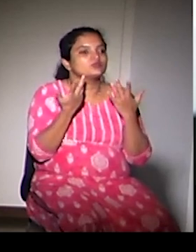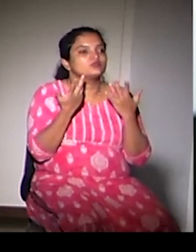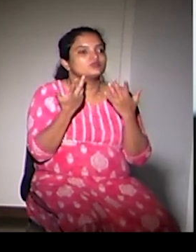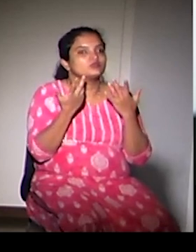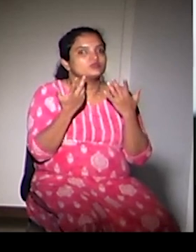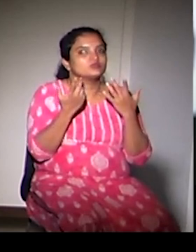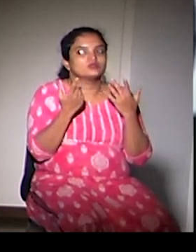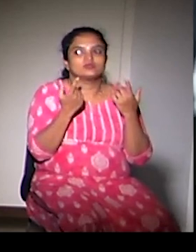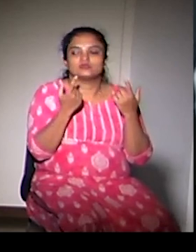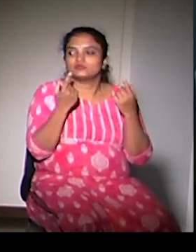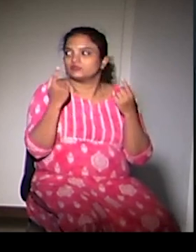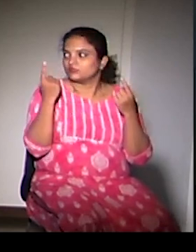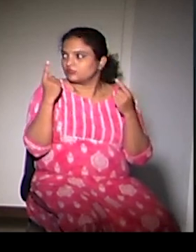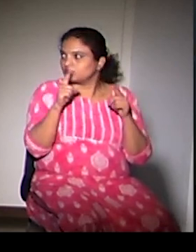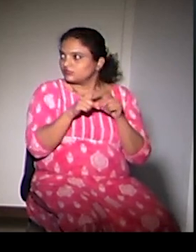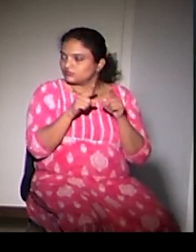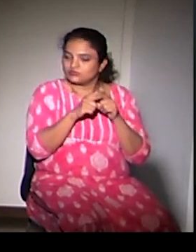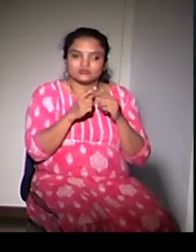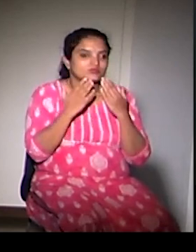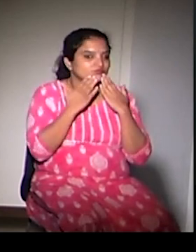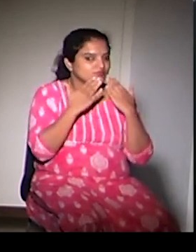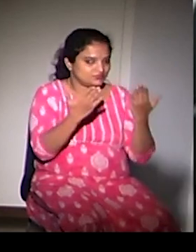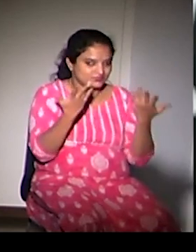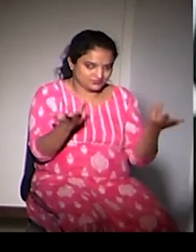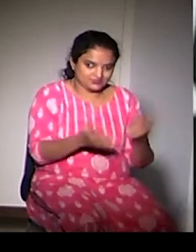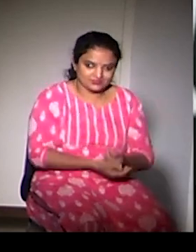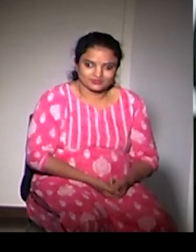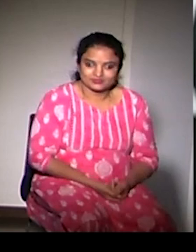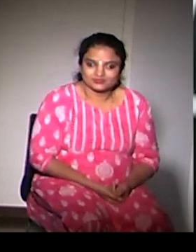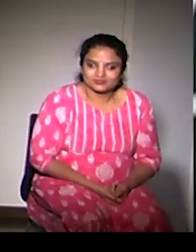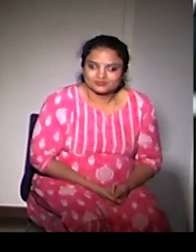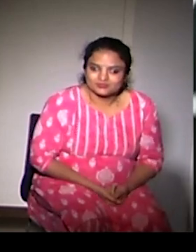my talk for tonight, but thank you very much.